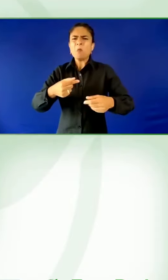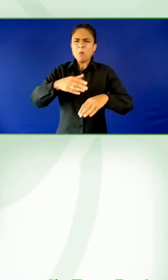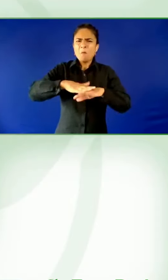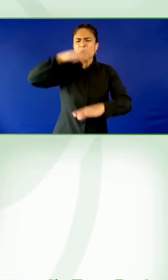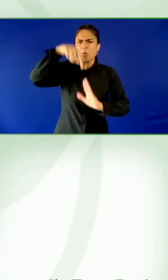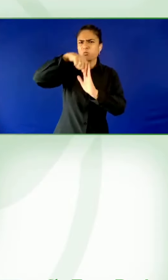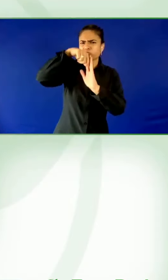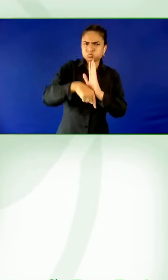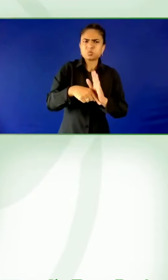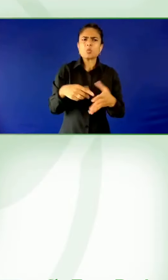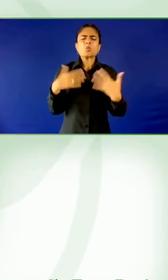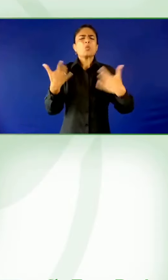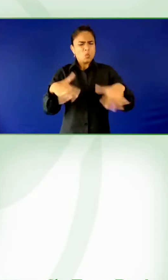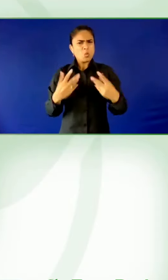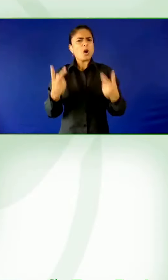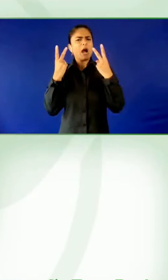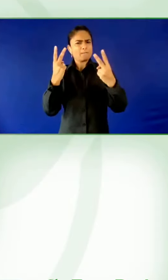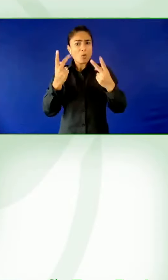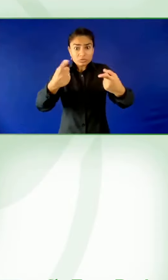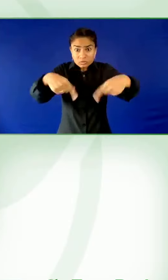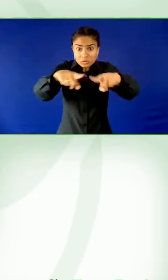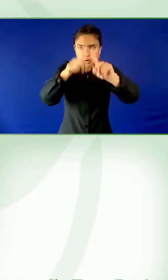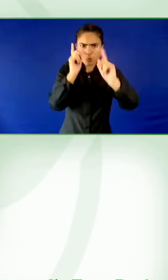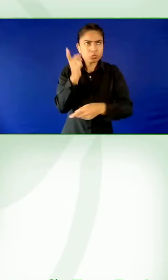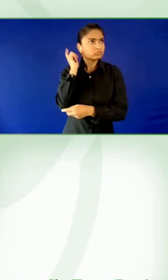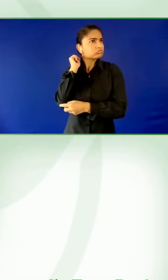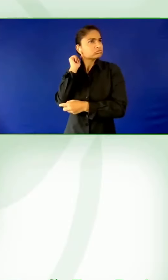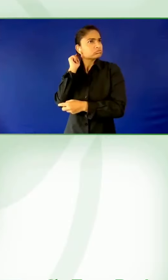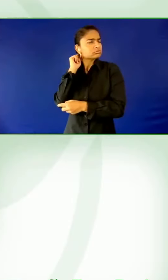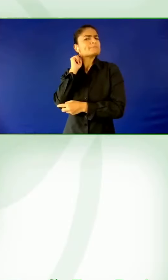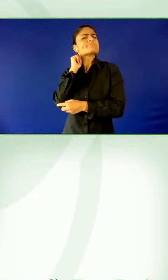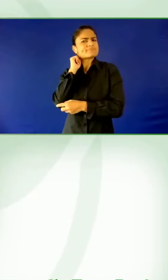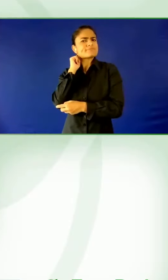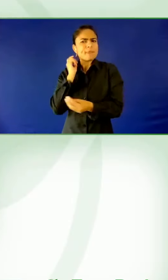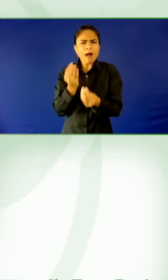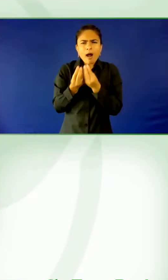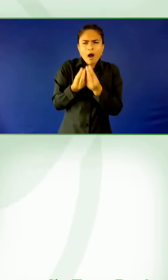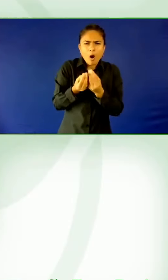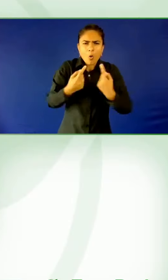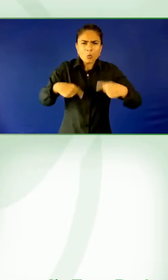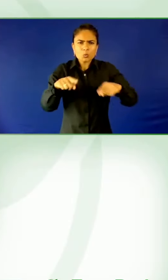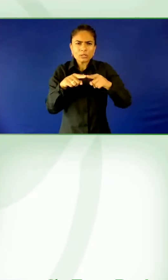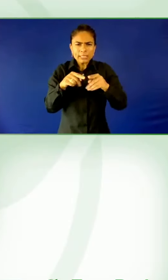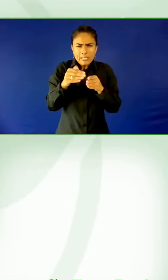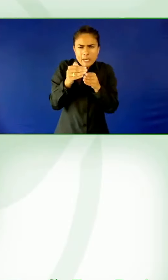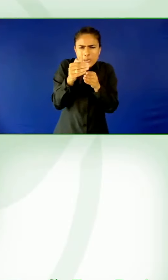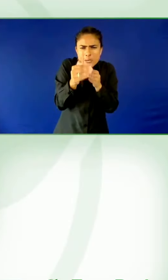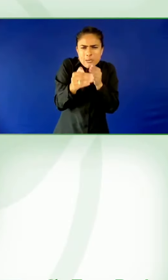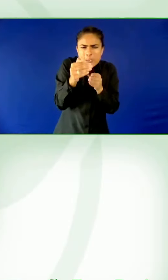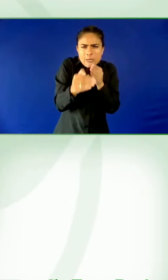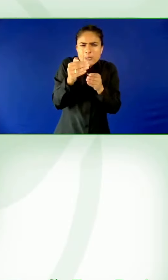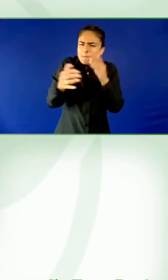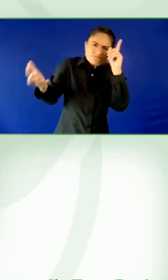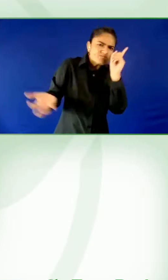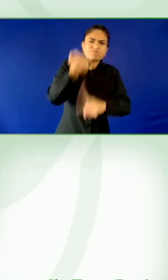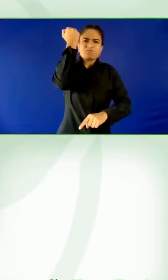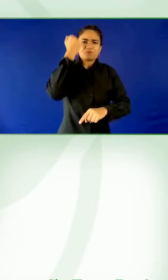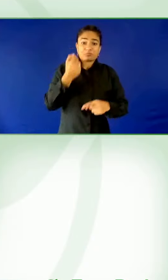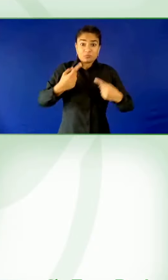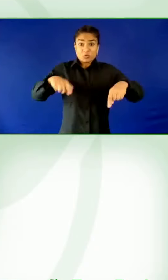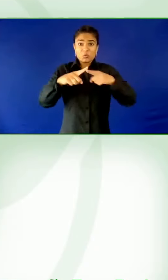ground in how we innovate, how we co-create, and how we co-design. So thank you so much, Matthijs. That was really well put,